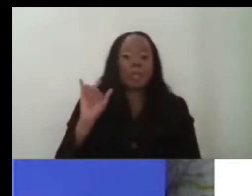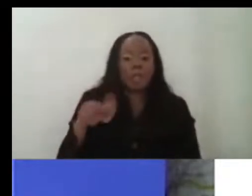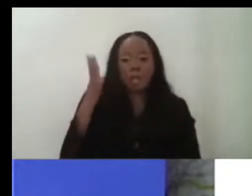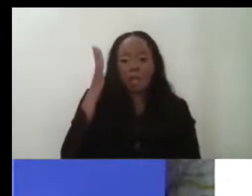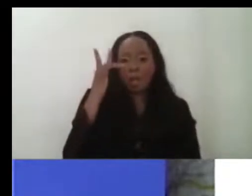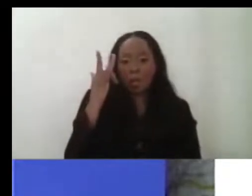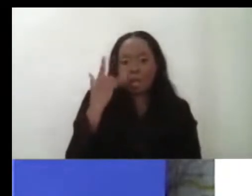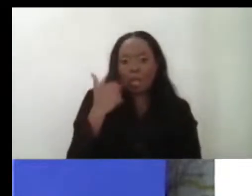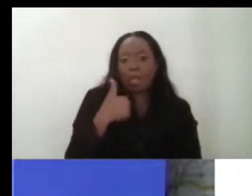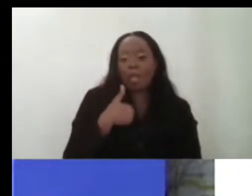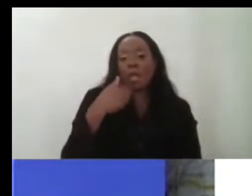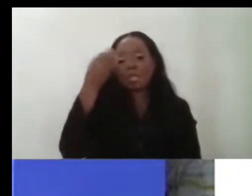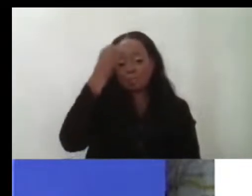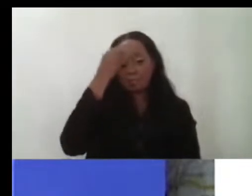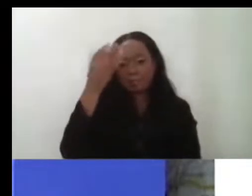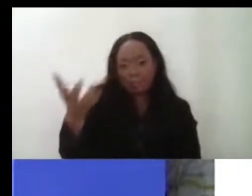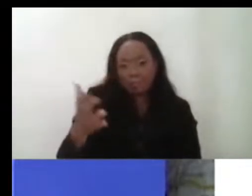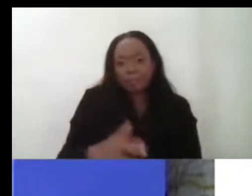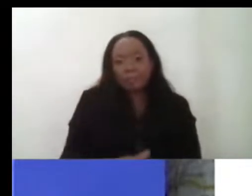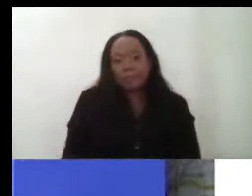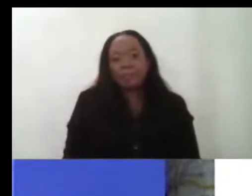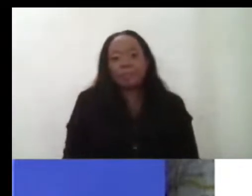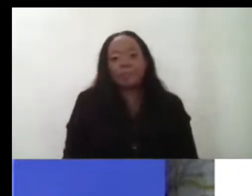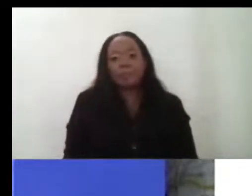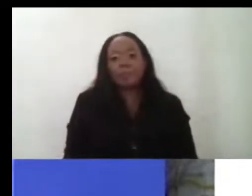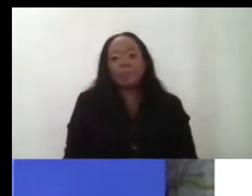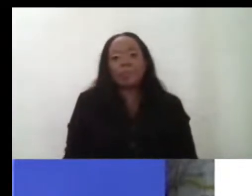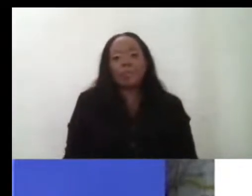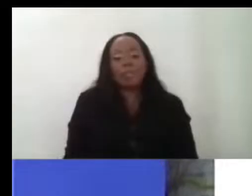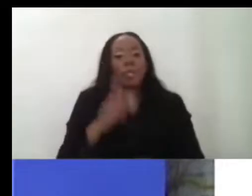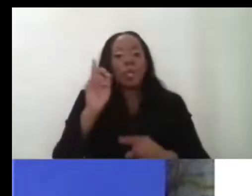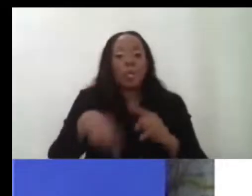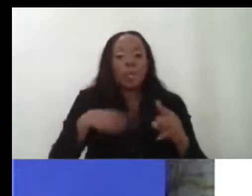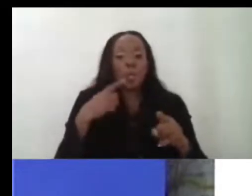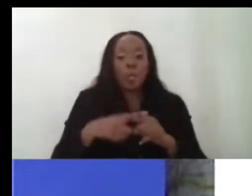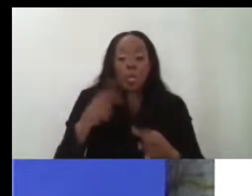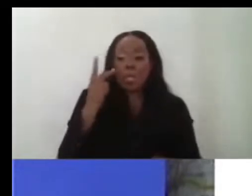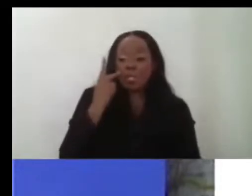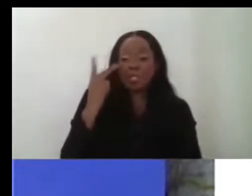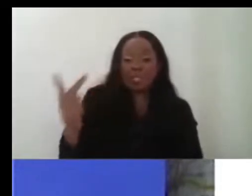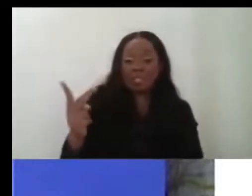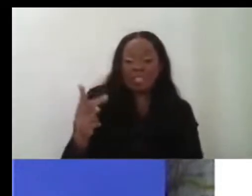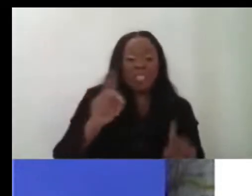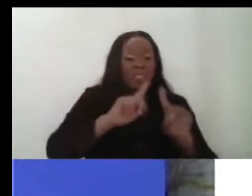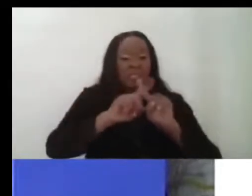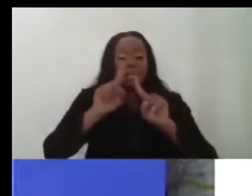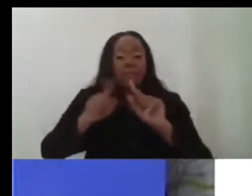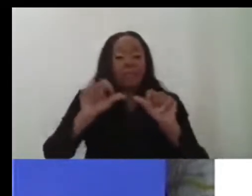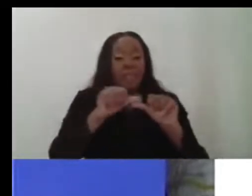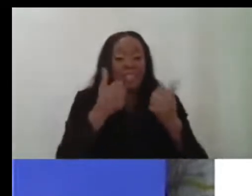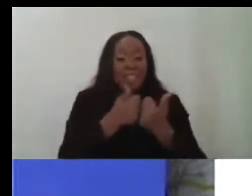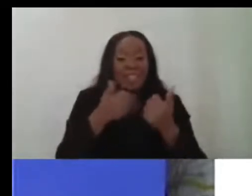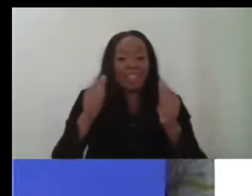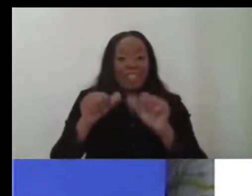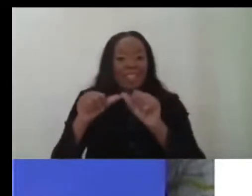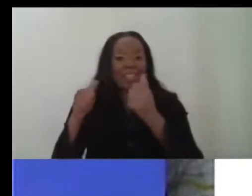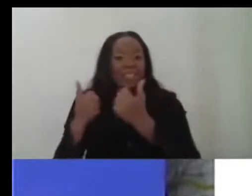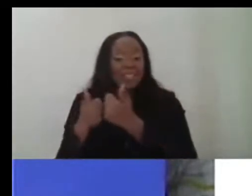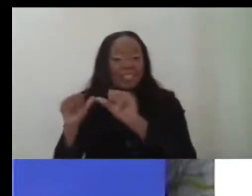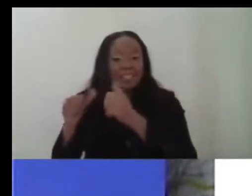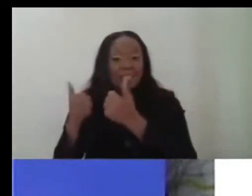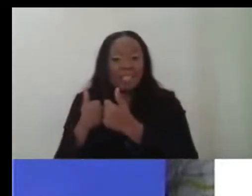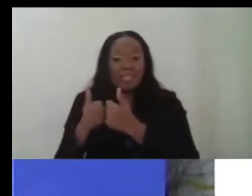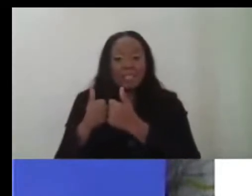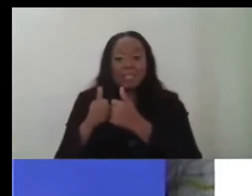to persons, when you see persons going out there from the various agencies, from our district emergency